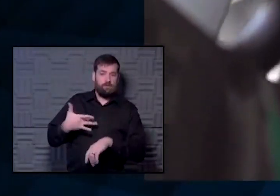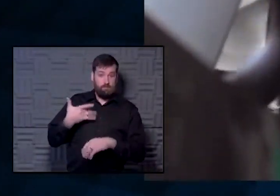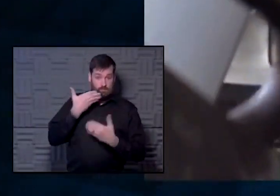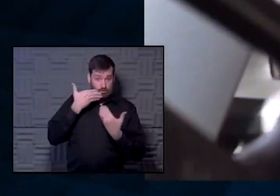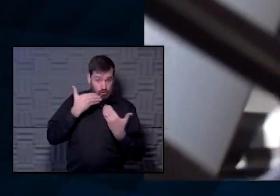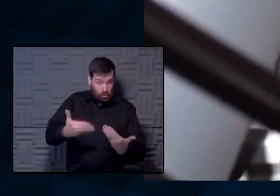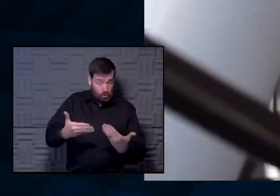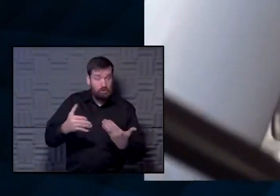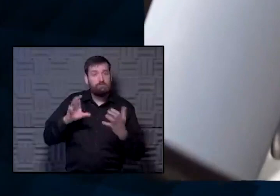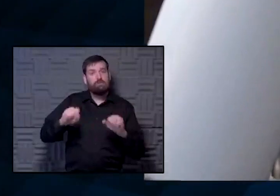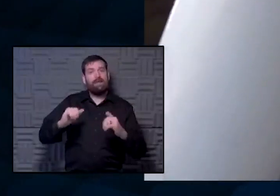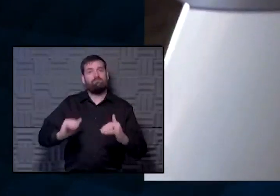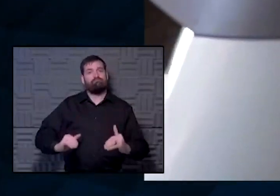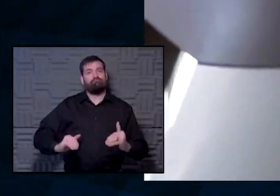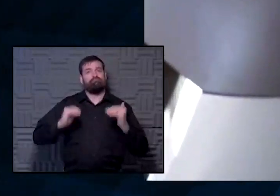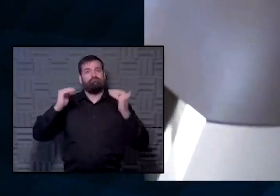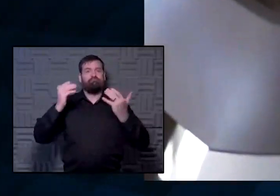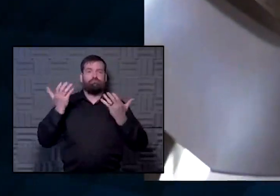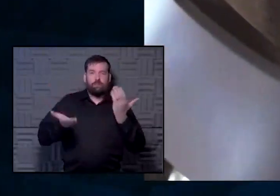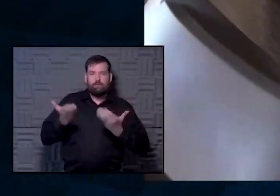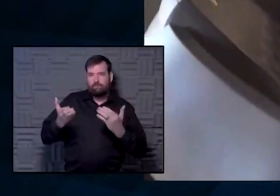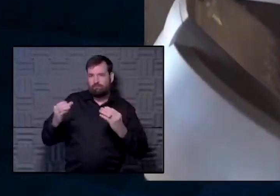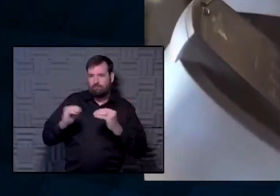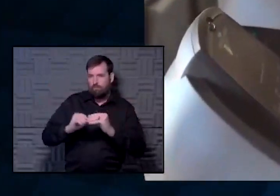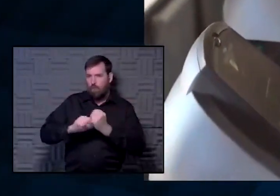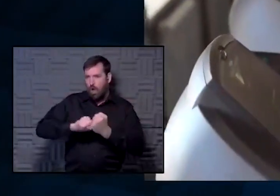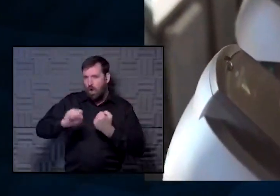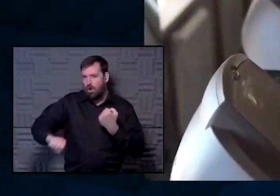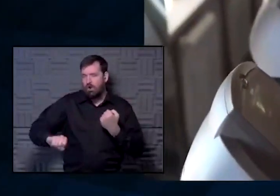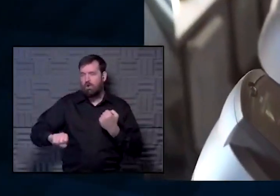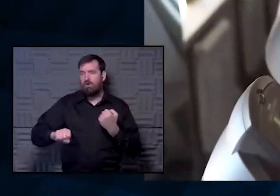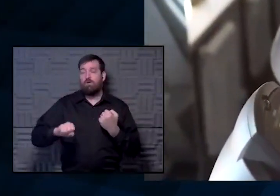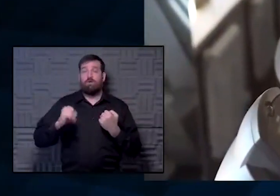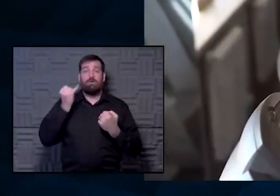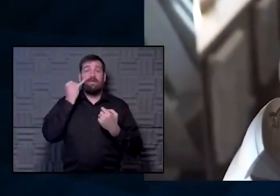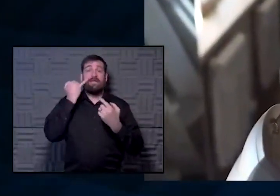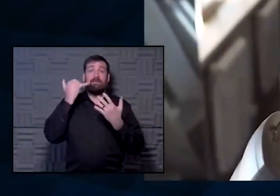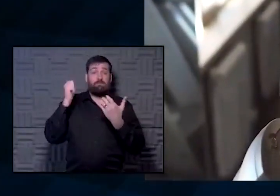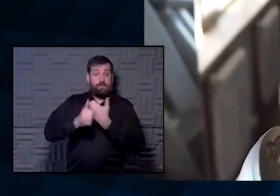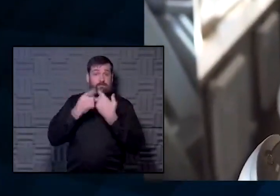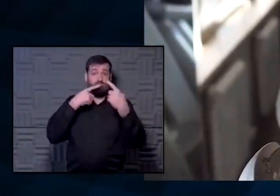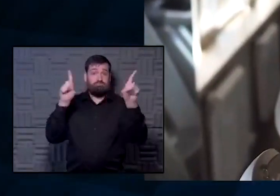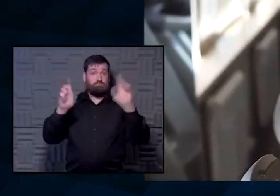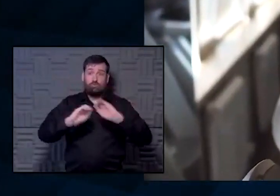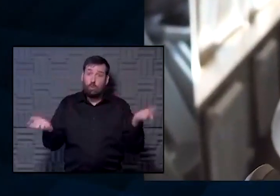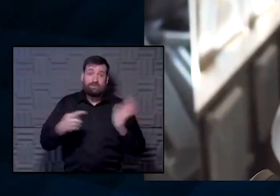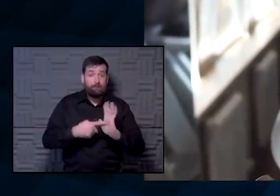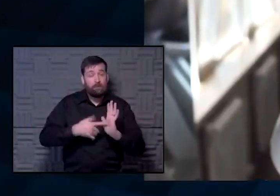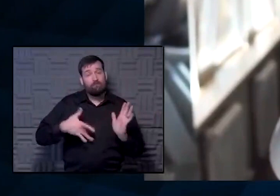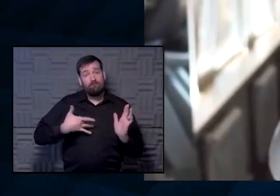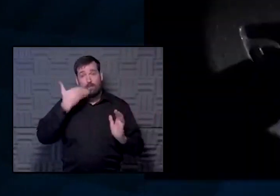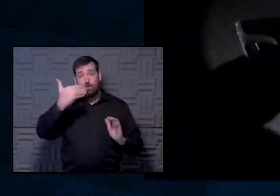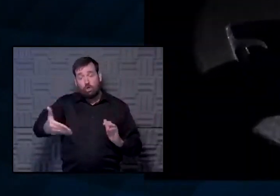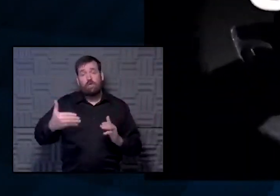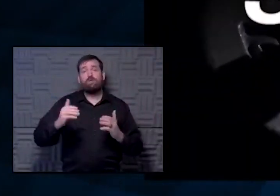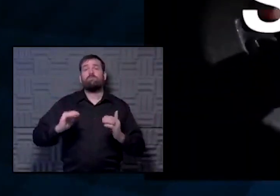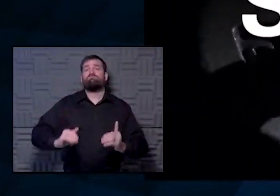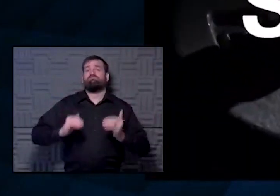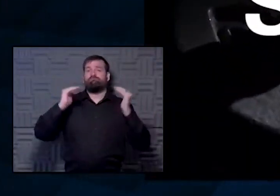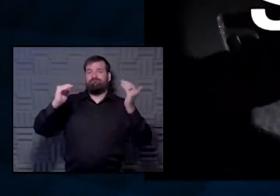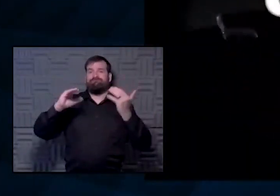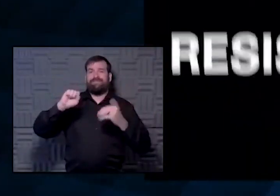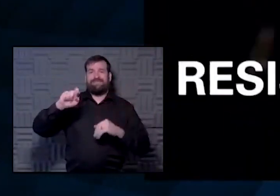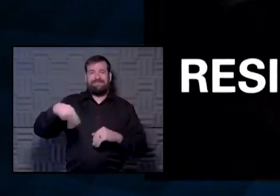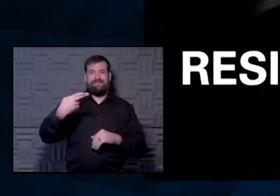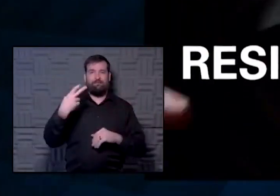you can do another day of that, maybe increase the time a little bit. If they get past that, no symptoms, feeling good, then the next step, step